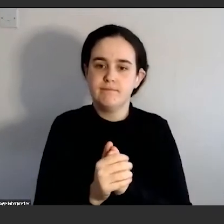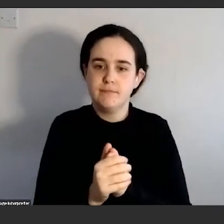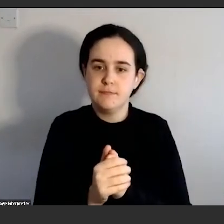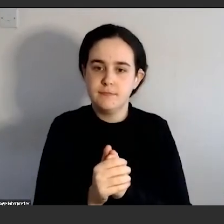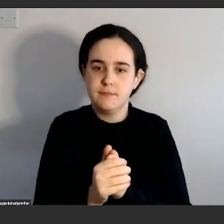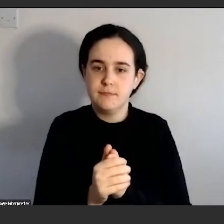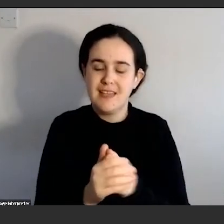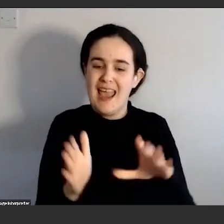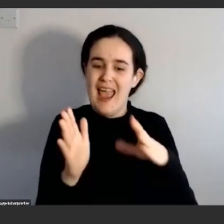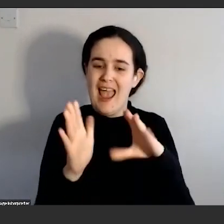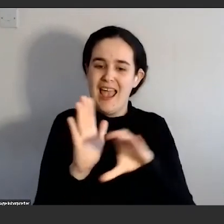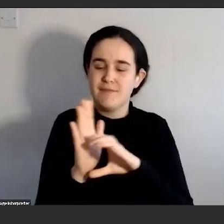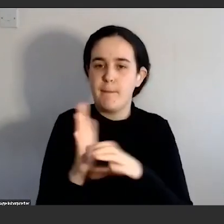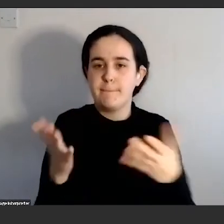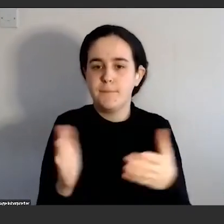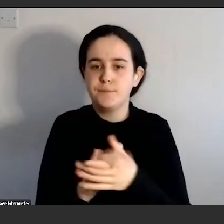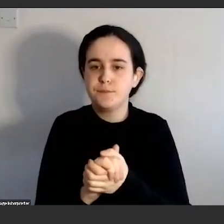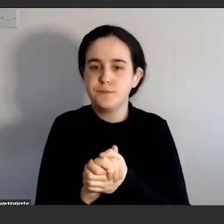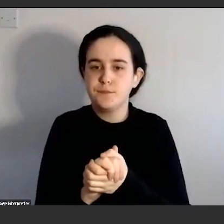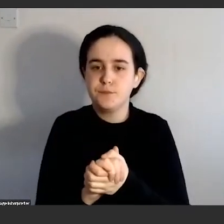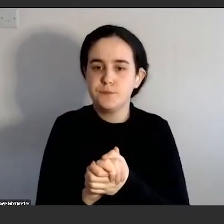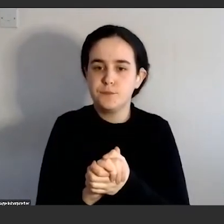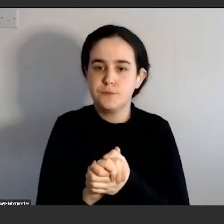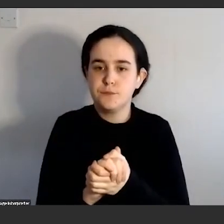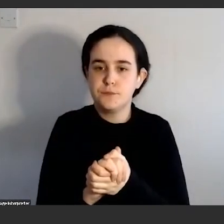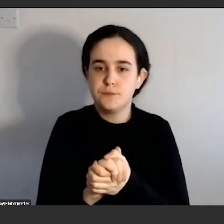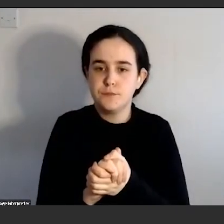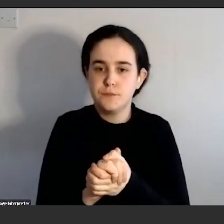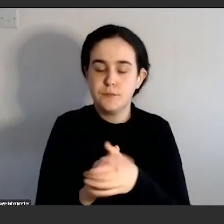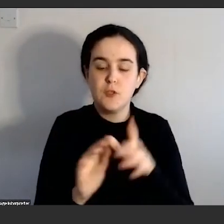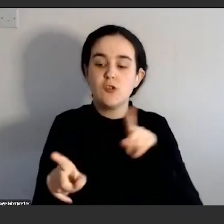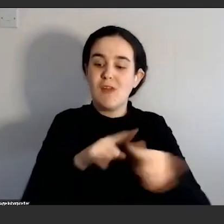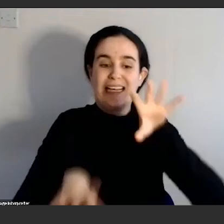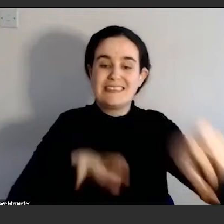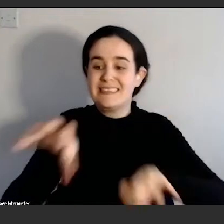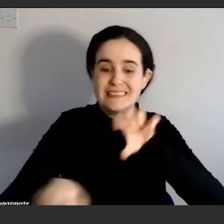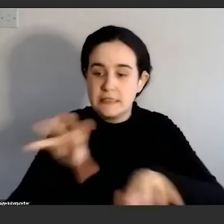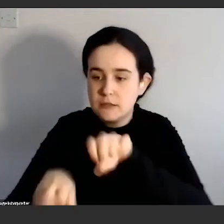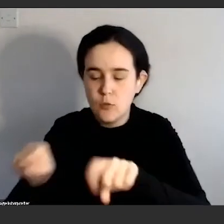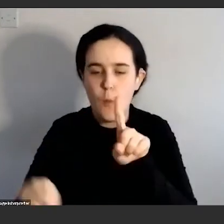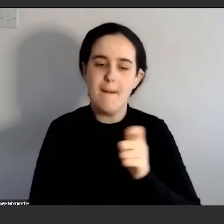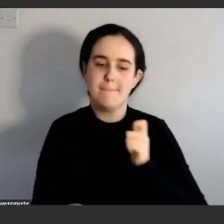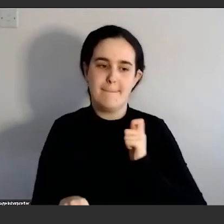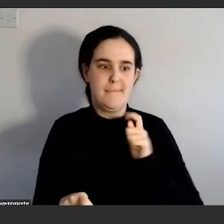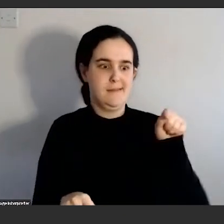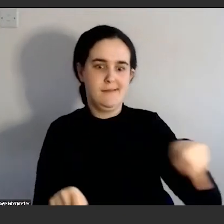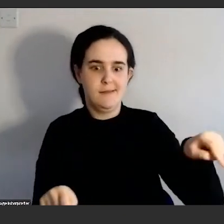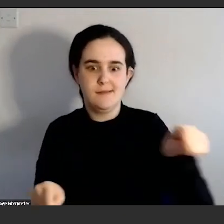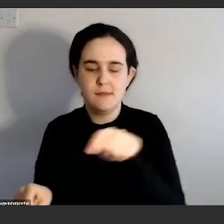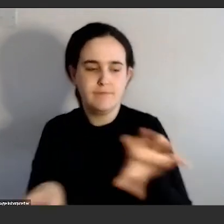messages can reach all members of affected communities, including persons who, for instance, cannot hear or see